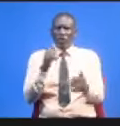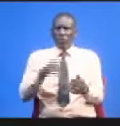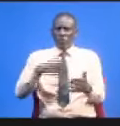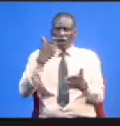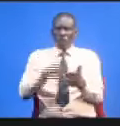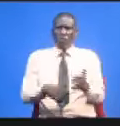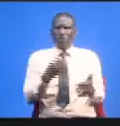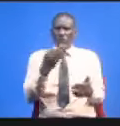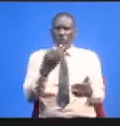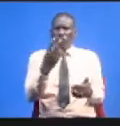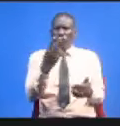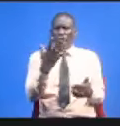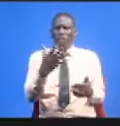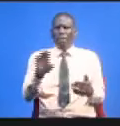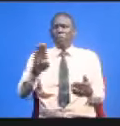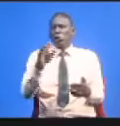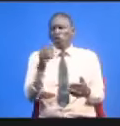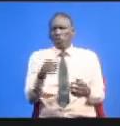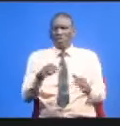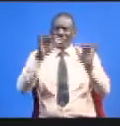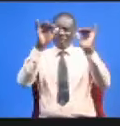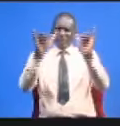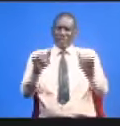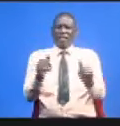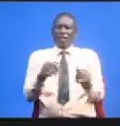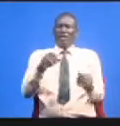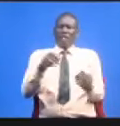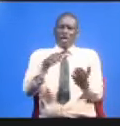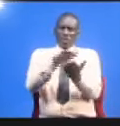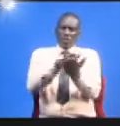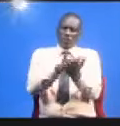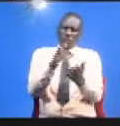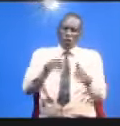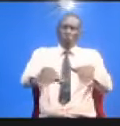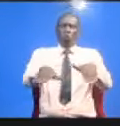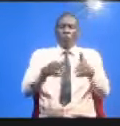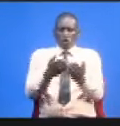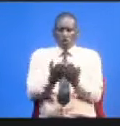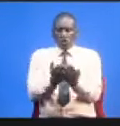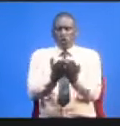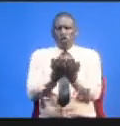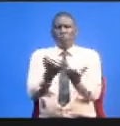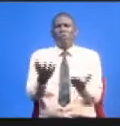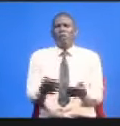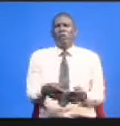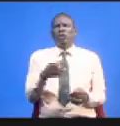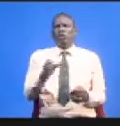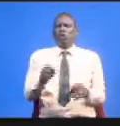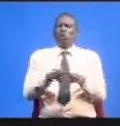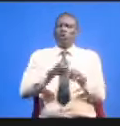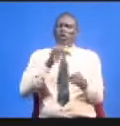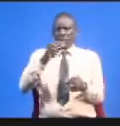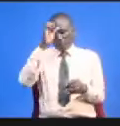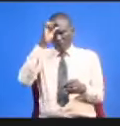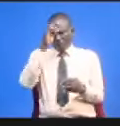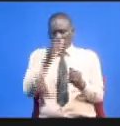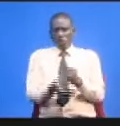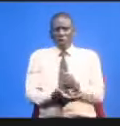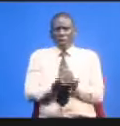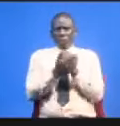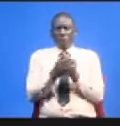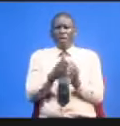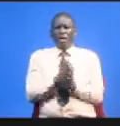325 billion shillings lying in warehouses awaiting their shipment. IATA now appeals to the government to intervene